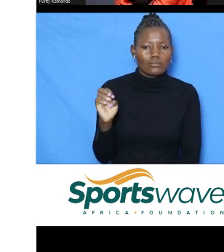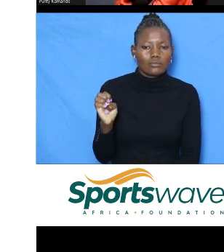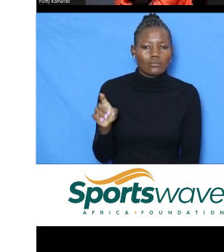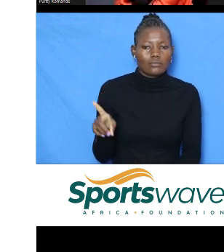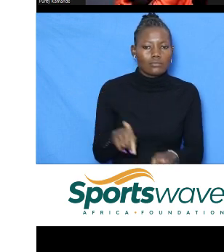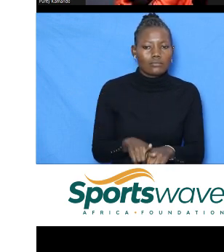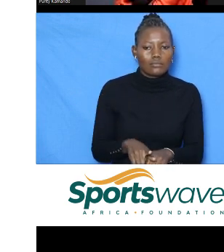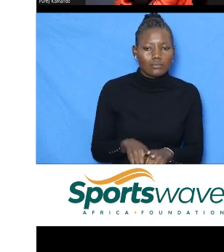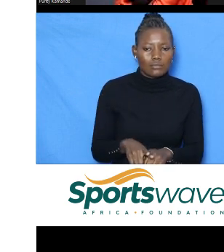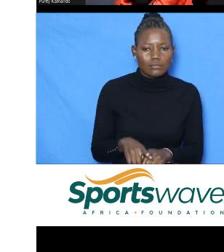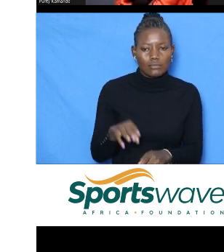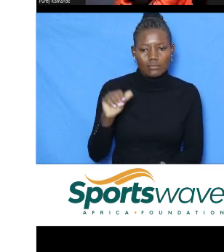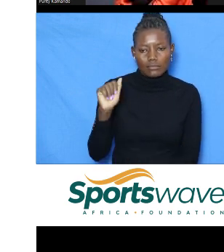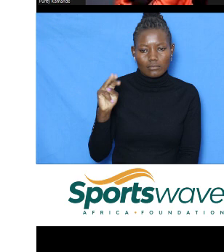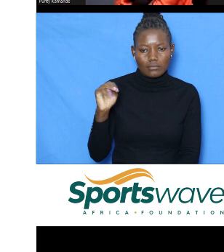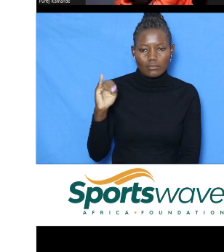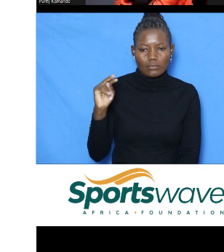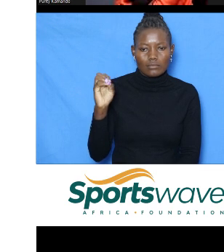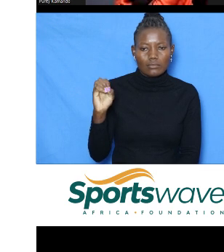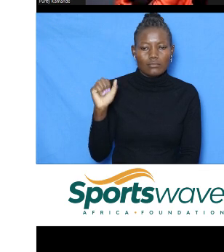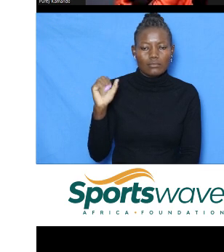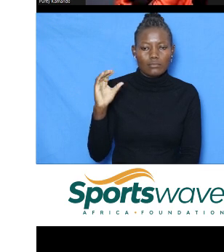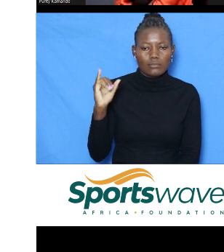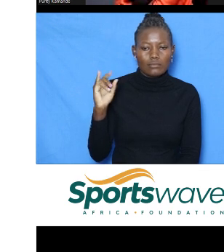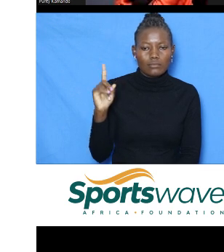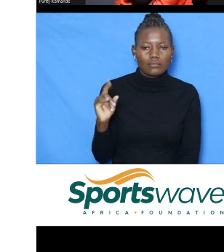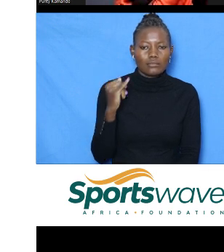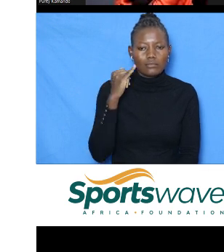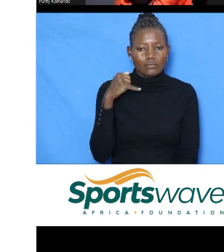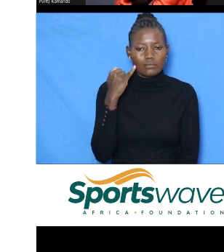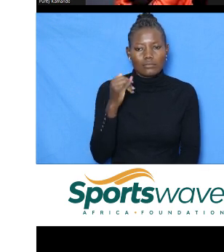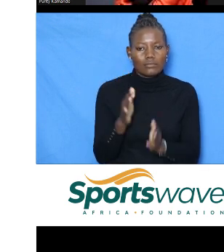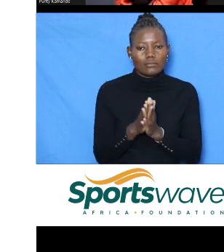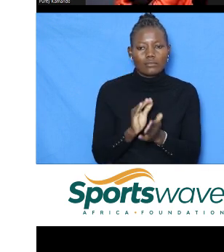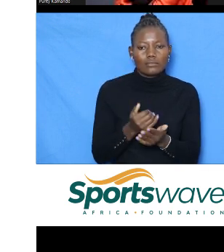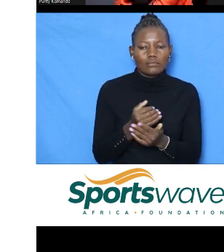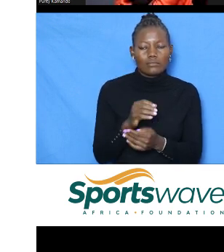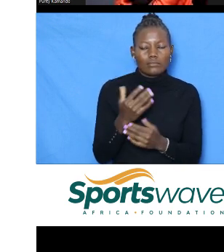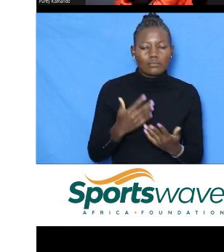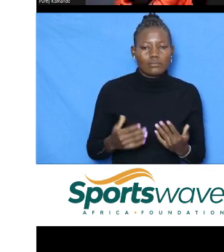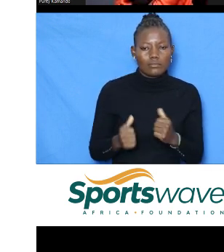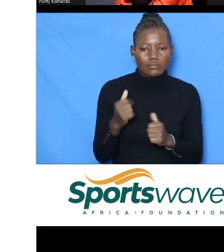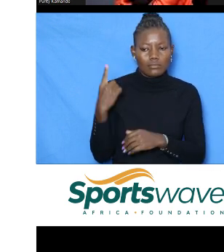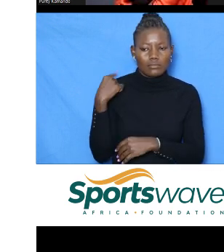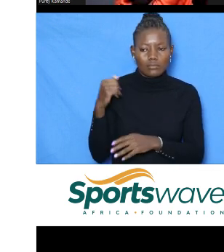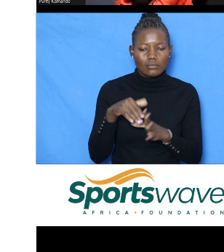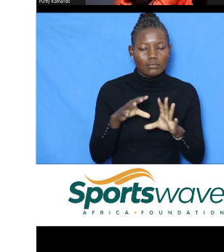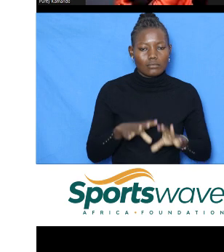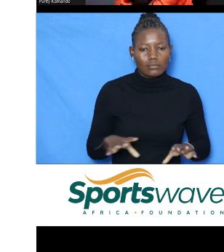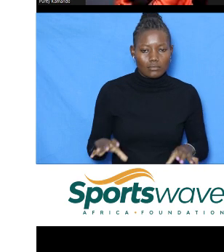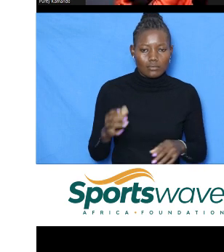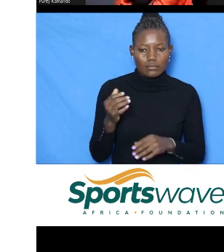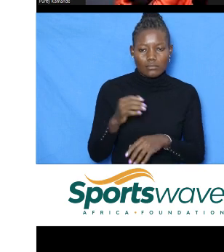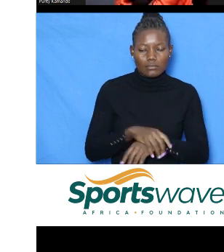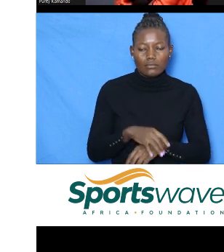as branch-chained amino acids. An example of this is leucine and some prebiotics that are currently in the market. You will